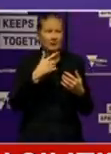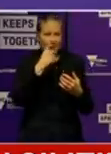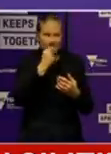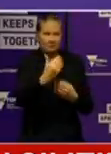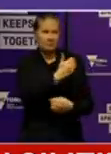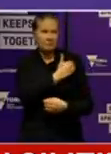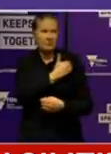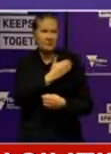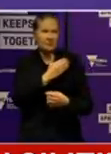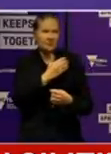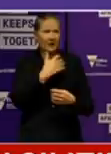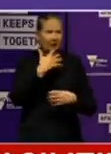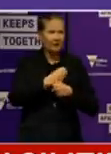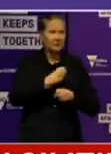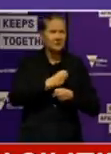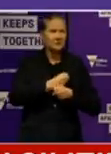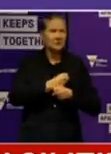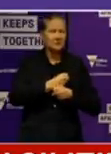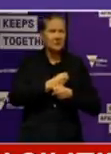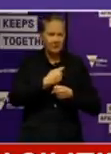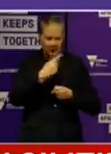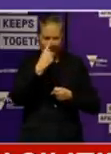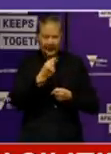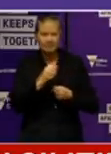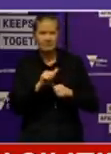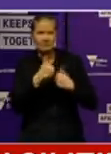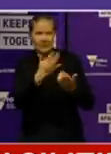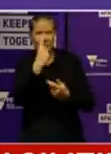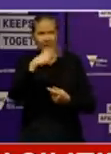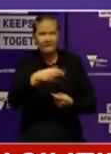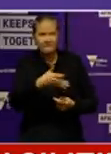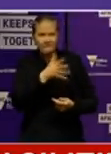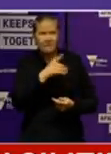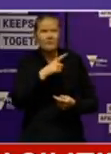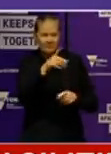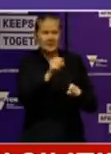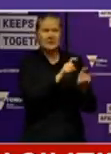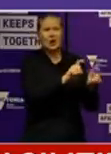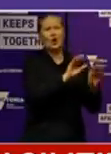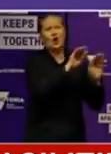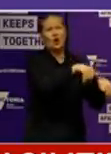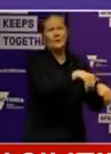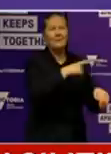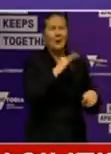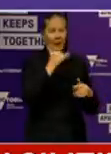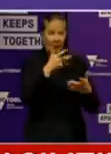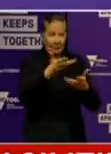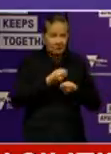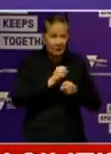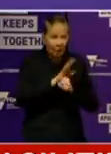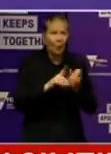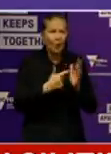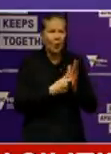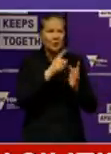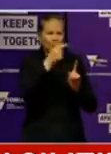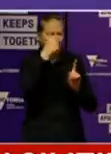be isolated for that 14-day period because they've been either diagnosed or are a close contact. This is a really important measure